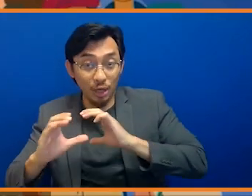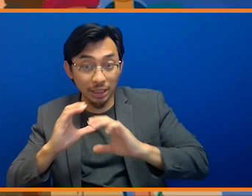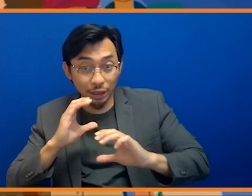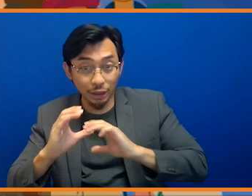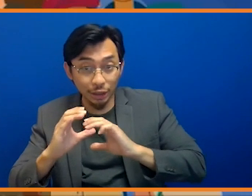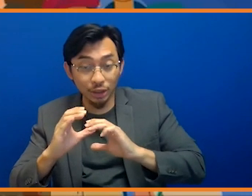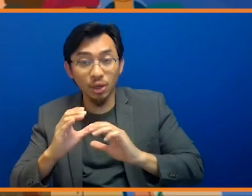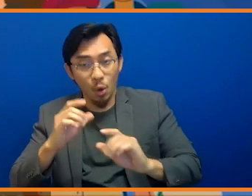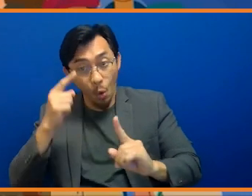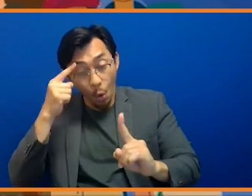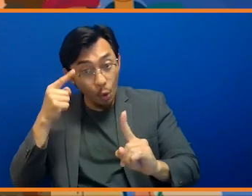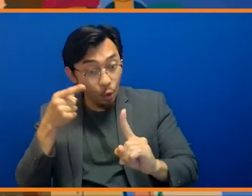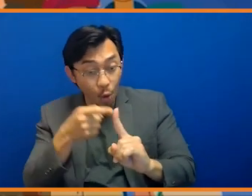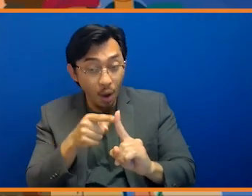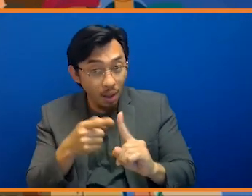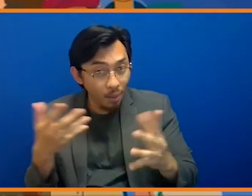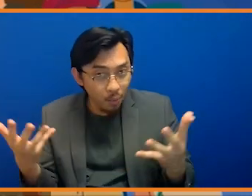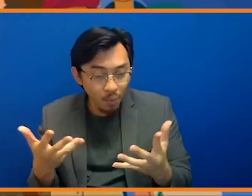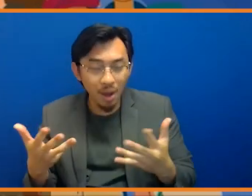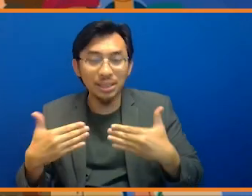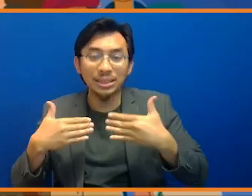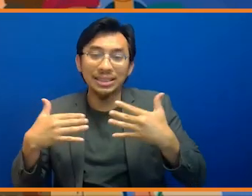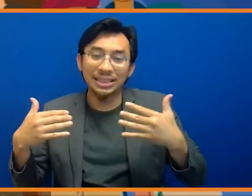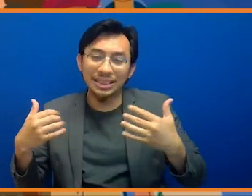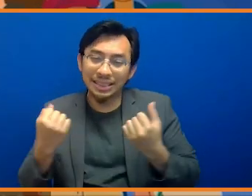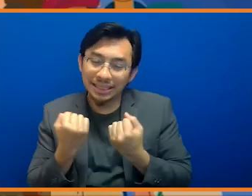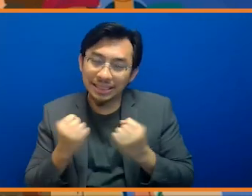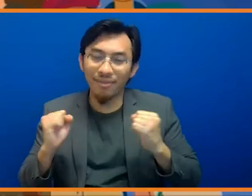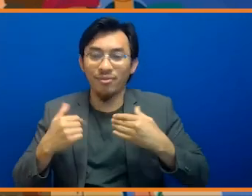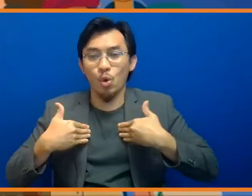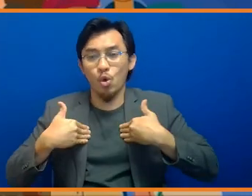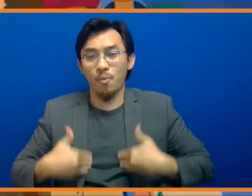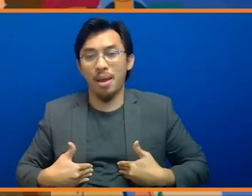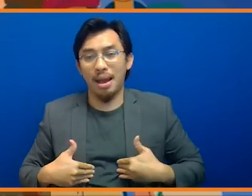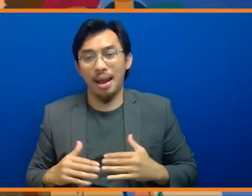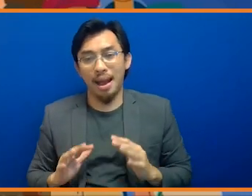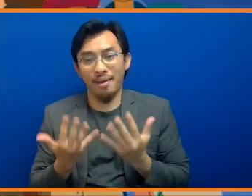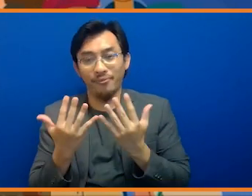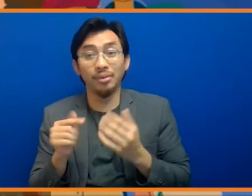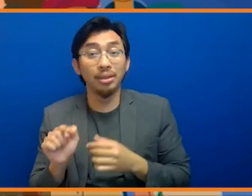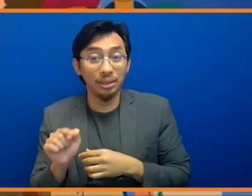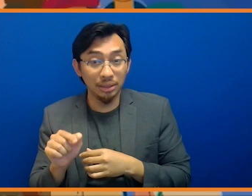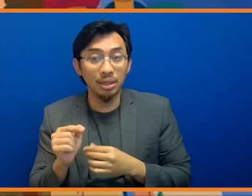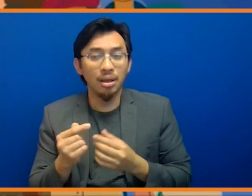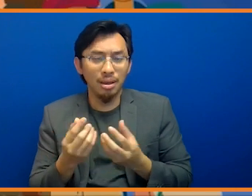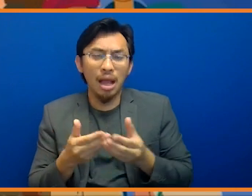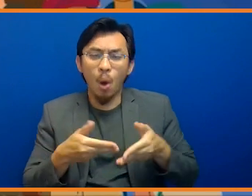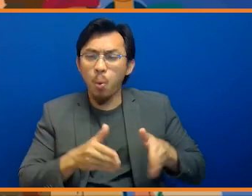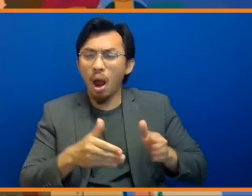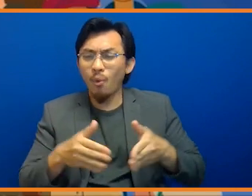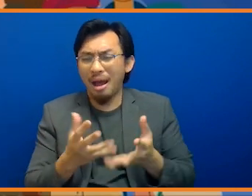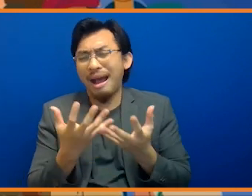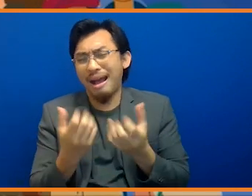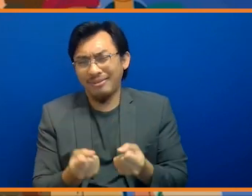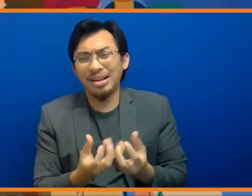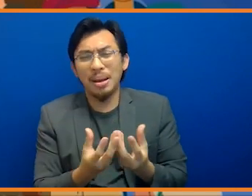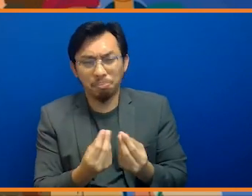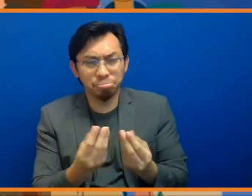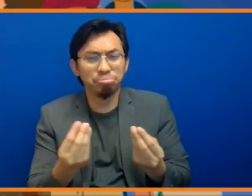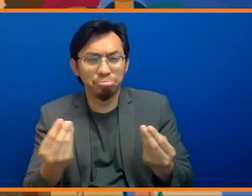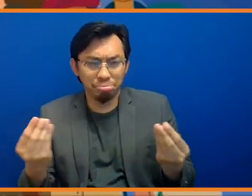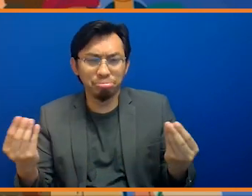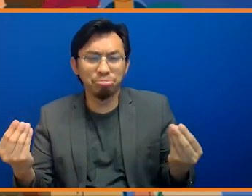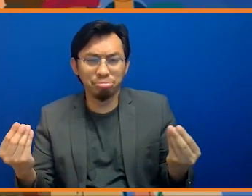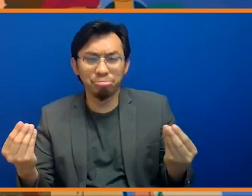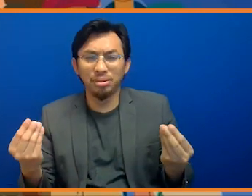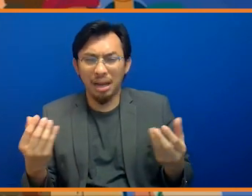relief, our goal is save human life. That is. The way is many ways,